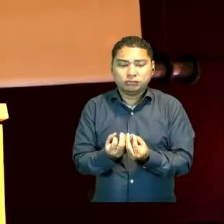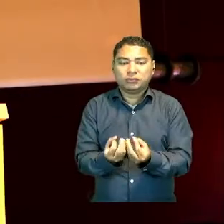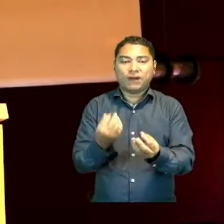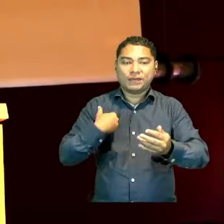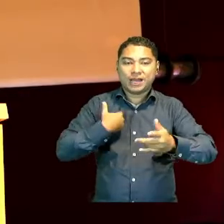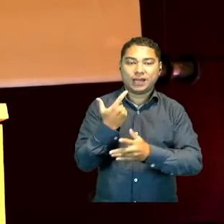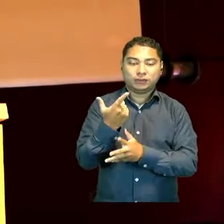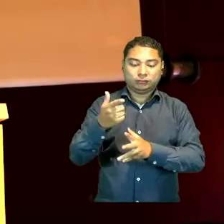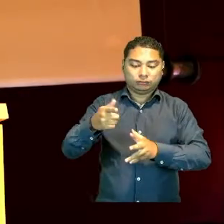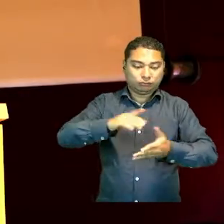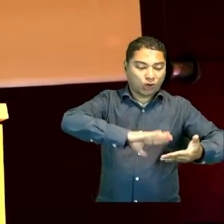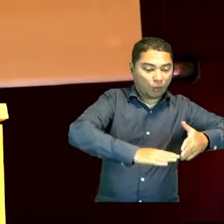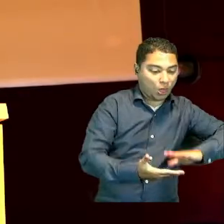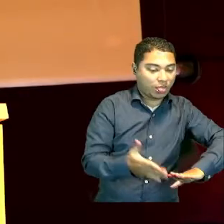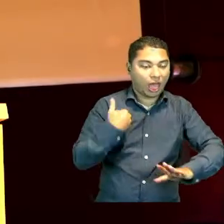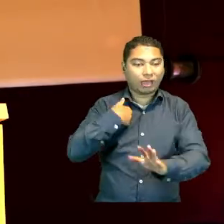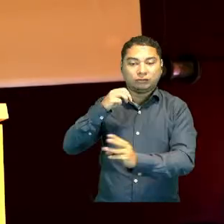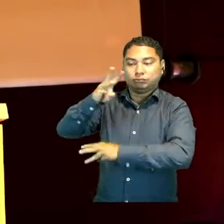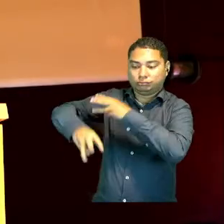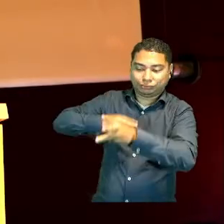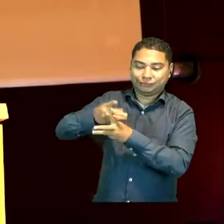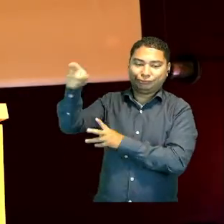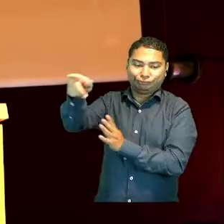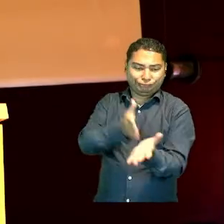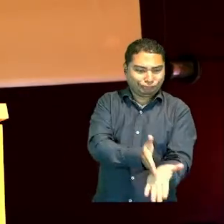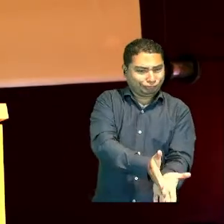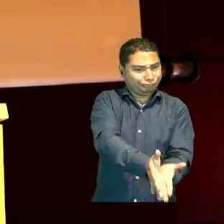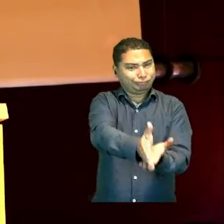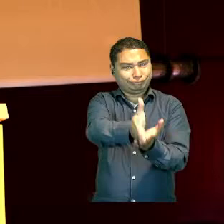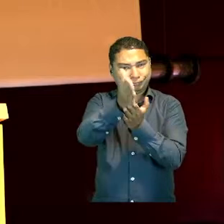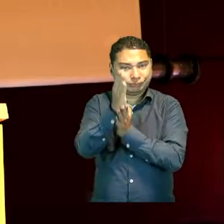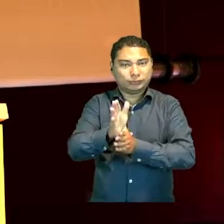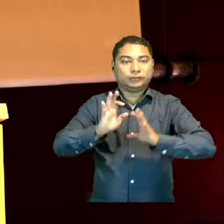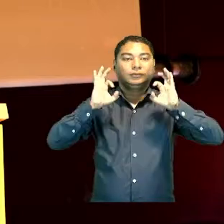also move forward when Black women move forward.